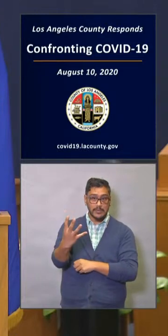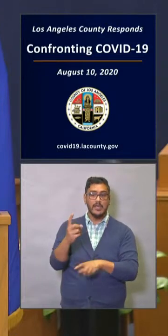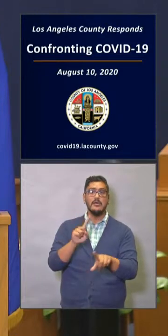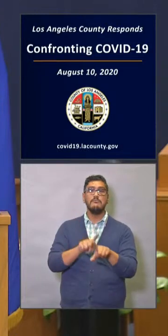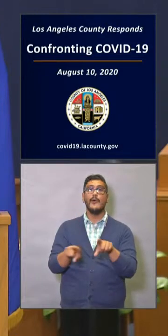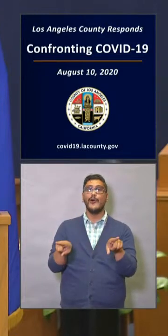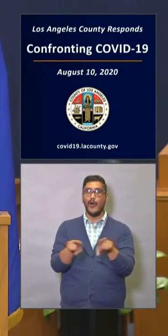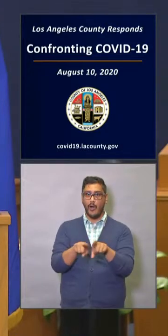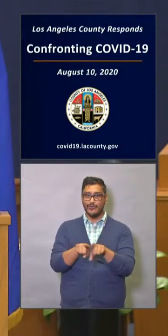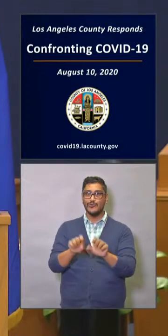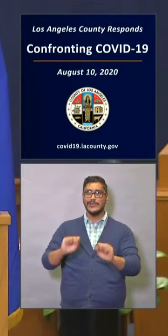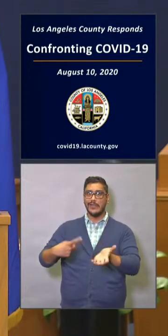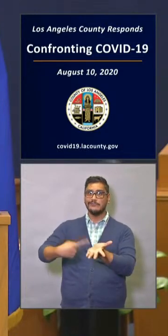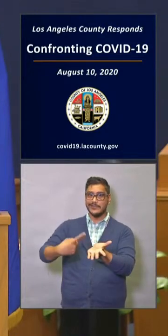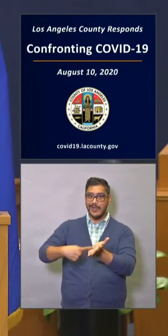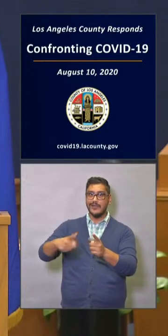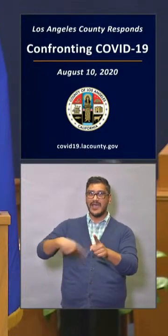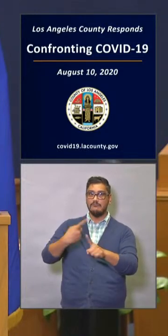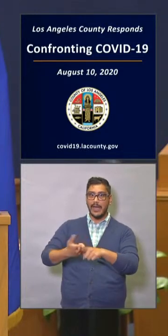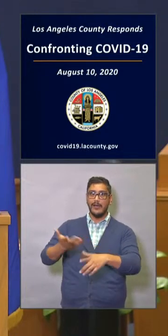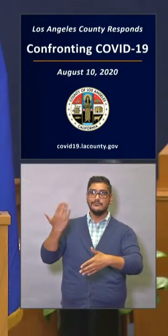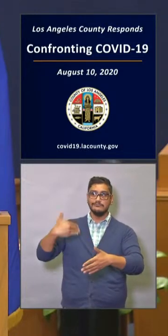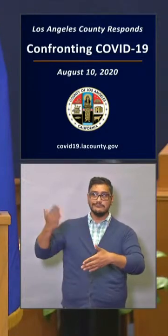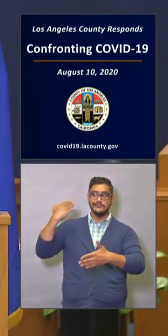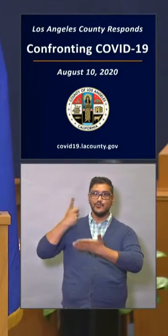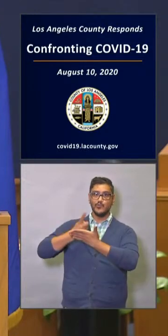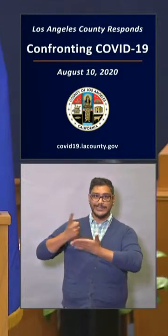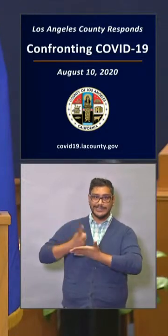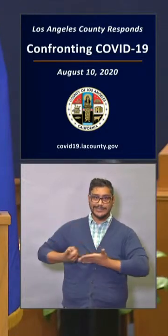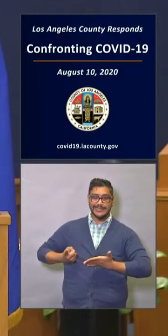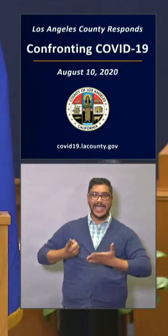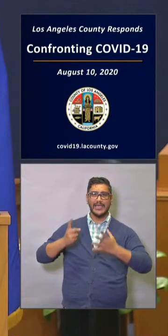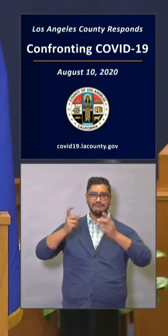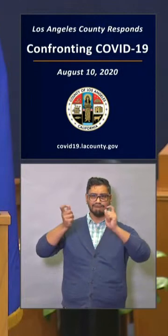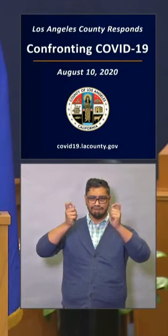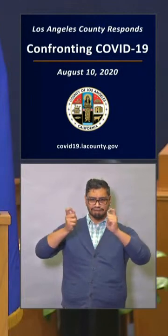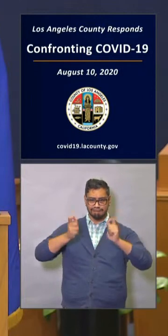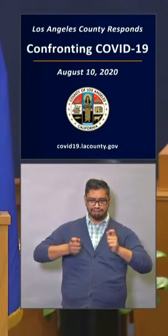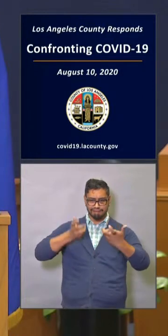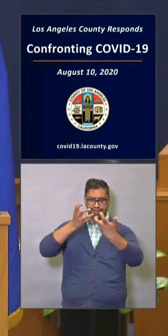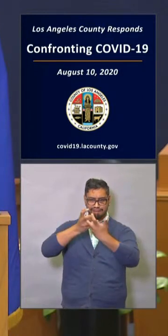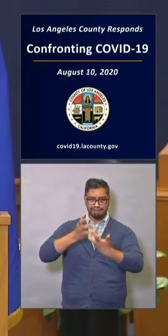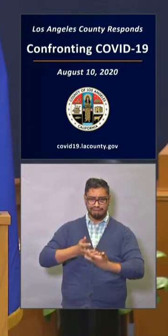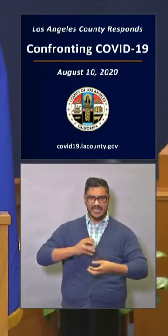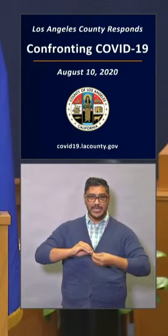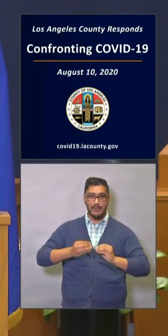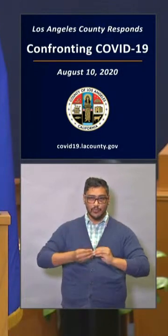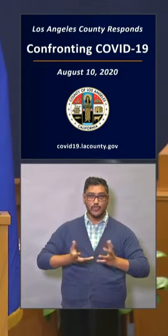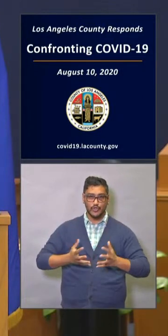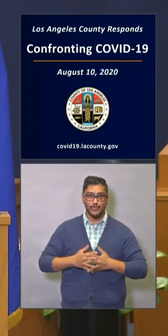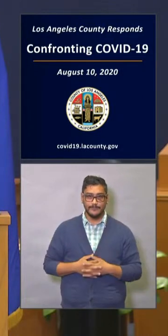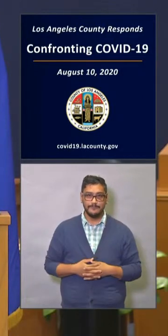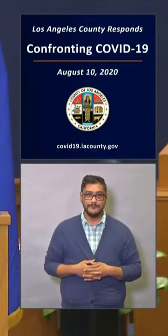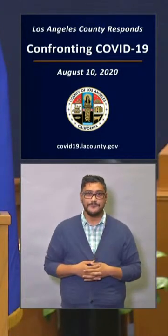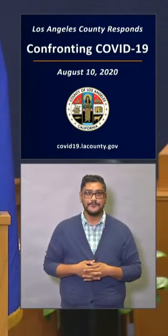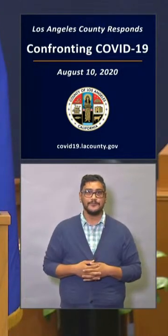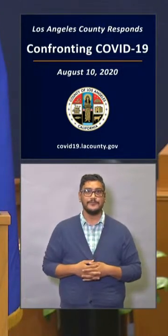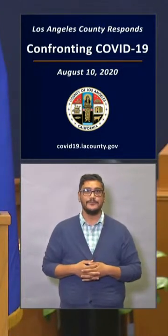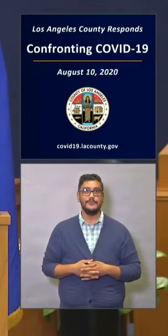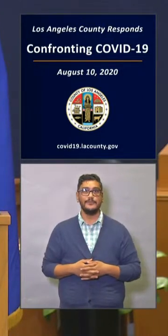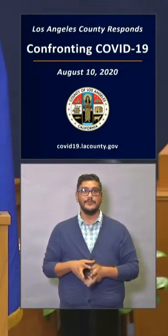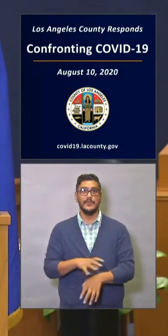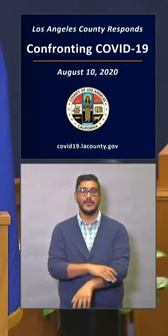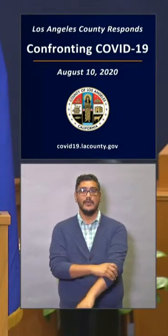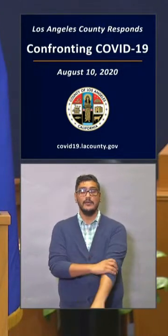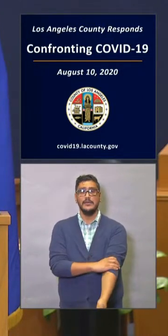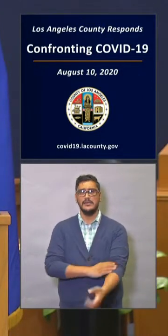back over the past couple of weeks and adjust all our numbers so they reflect better what the trend has been for the past 2 or 3